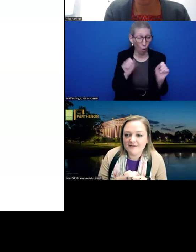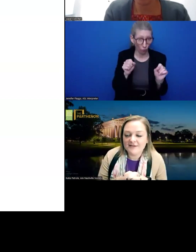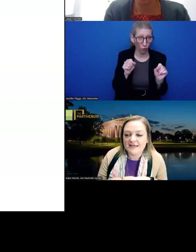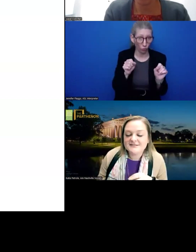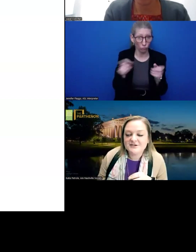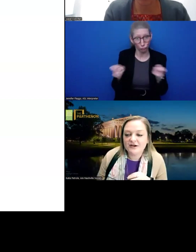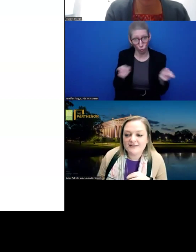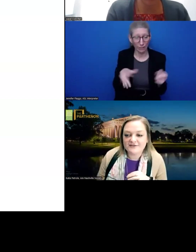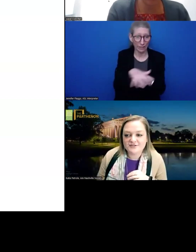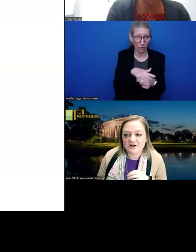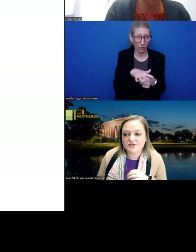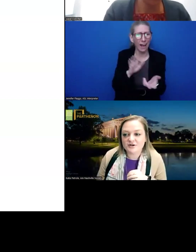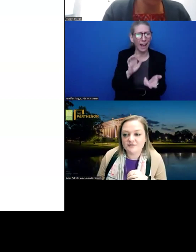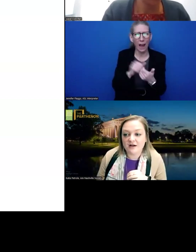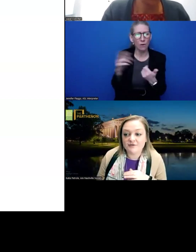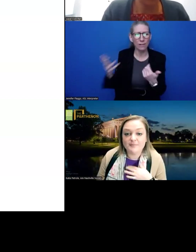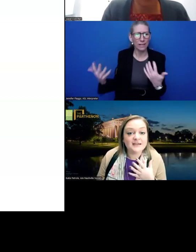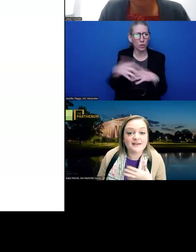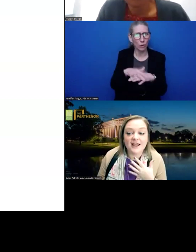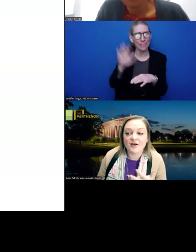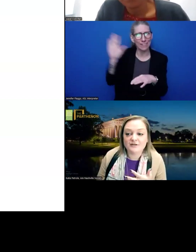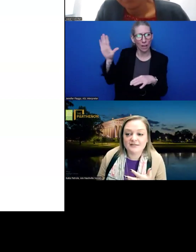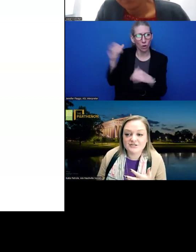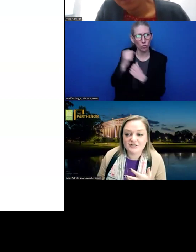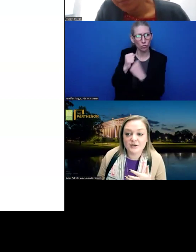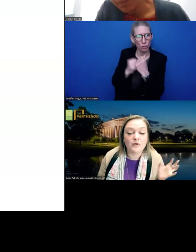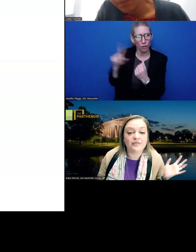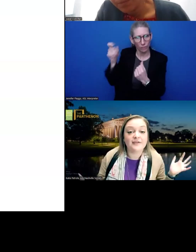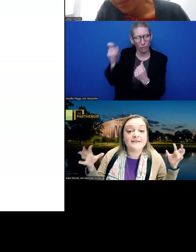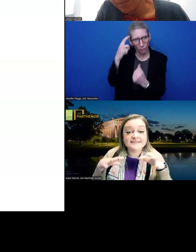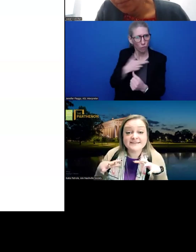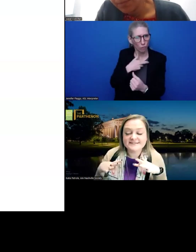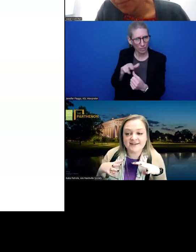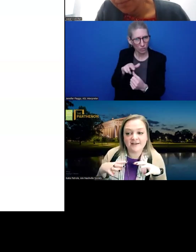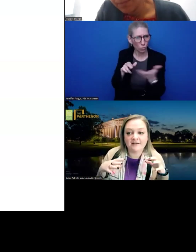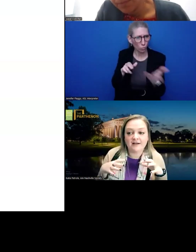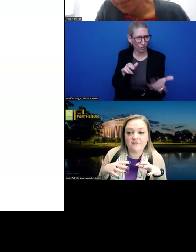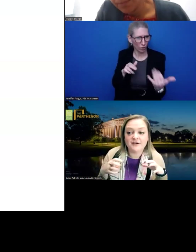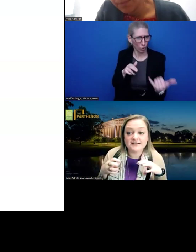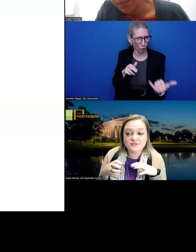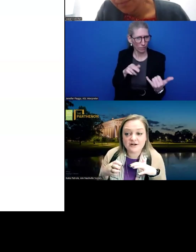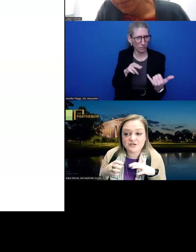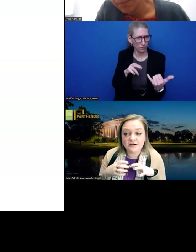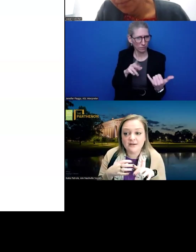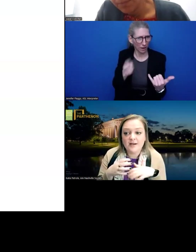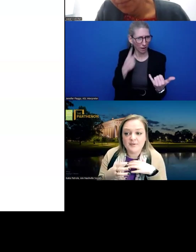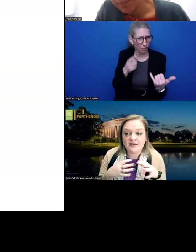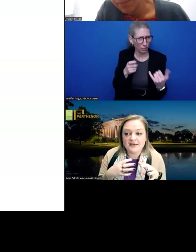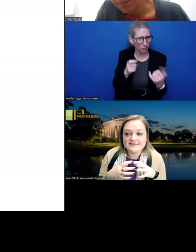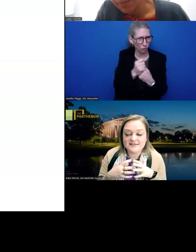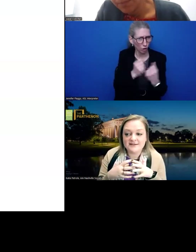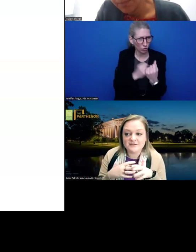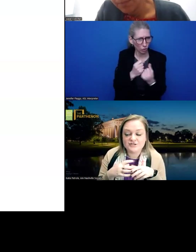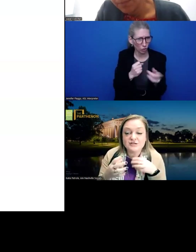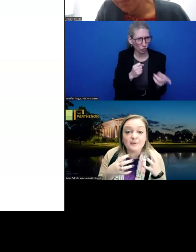area, integrate their structure of government and religion with the existing governing structure?